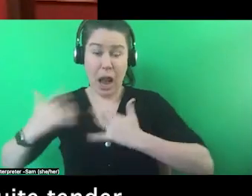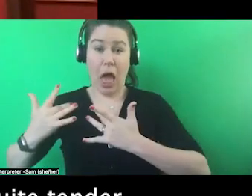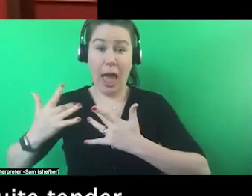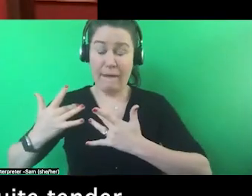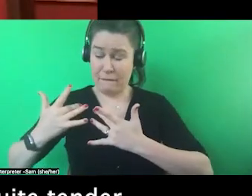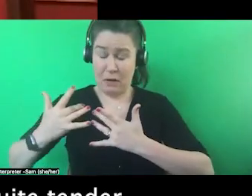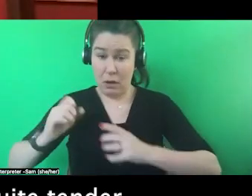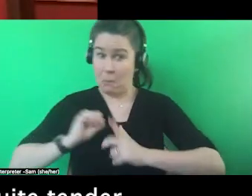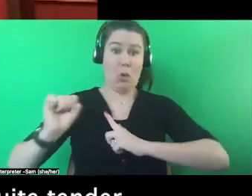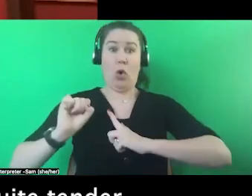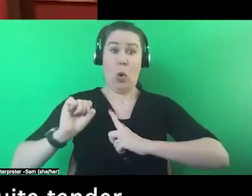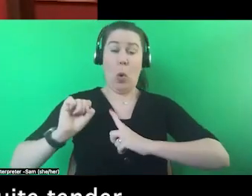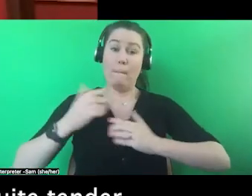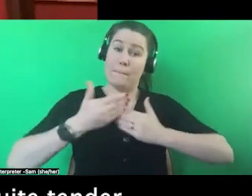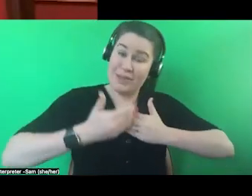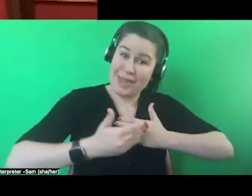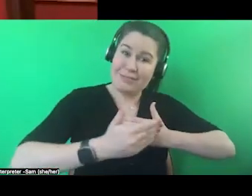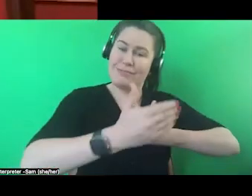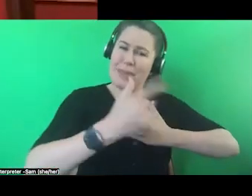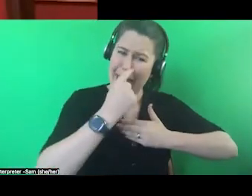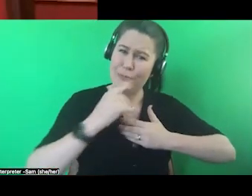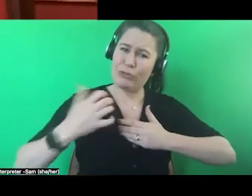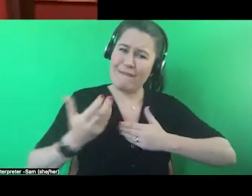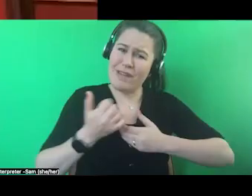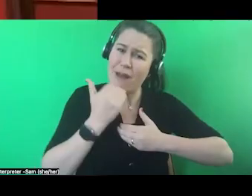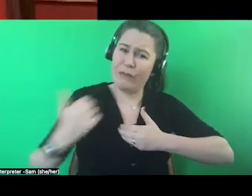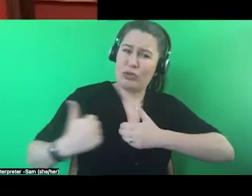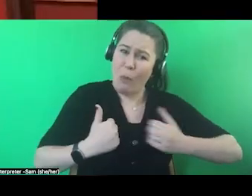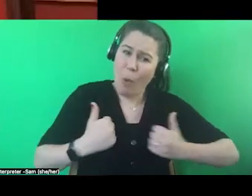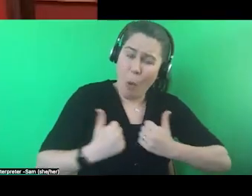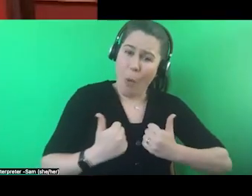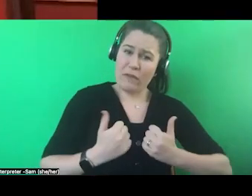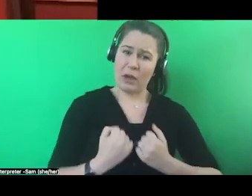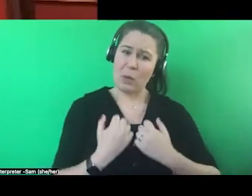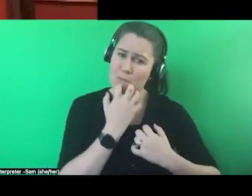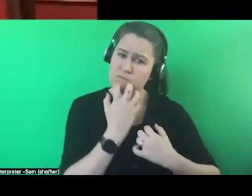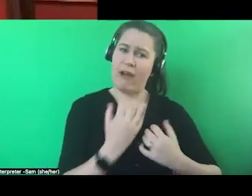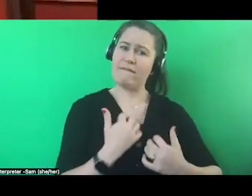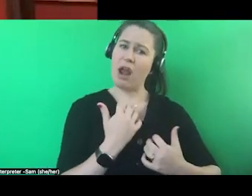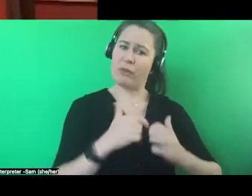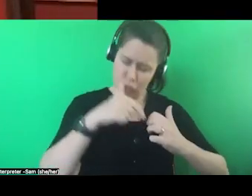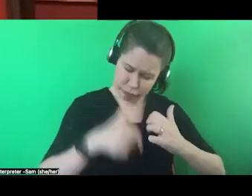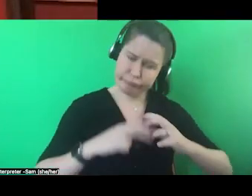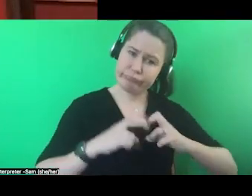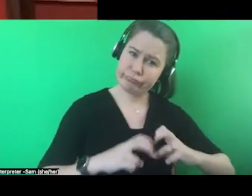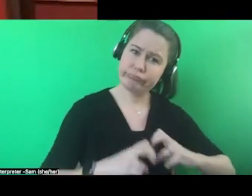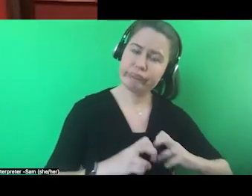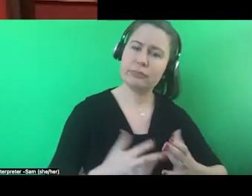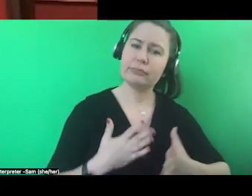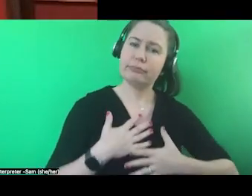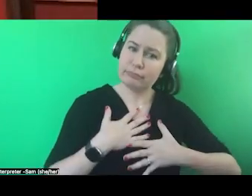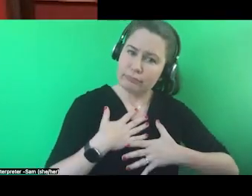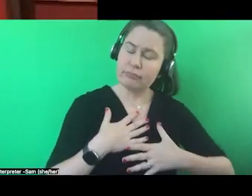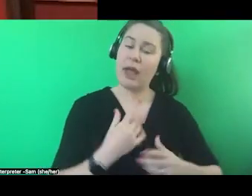actually really start to explore some quite tender material. And that wasn't accidental. And I think also this thing that Lavanderia do so